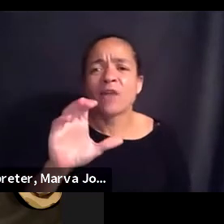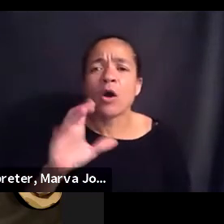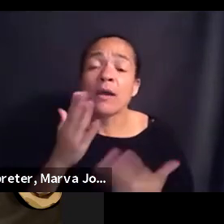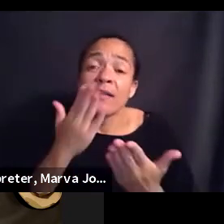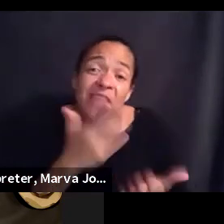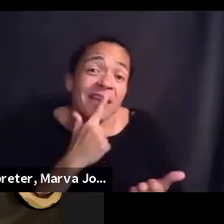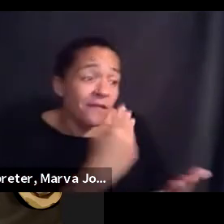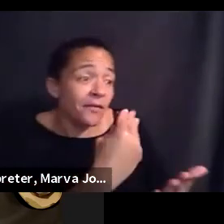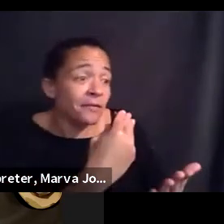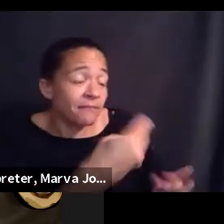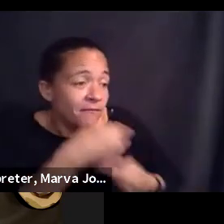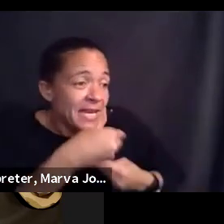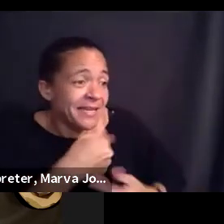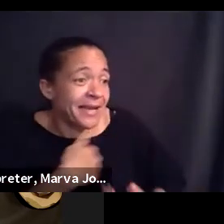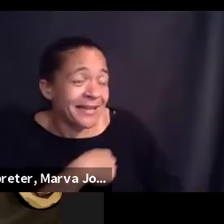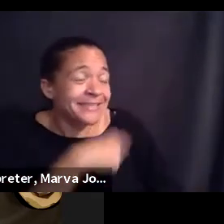us, but